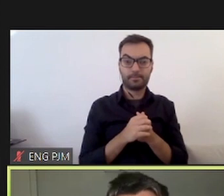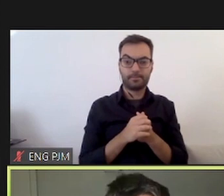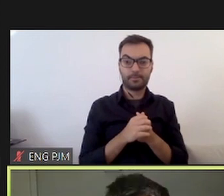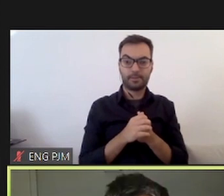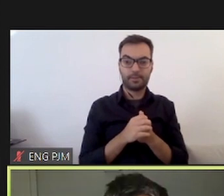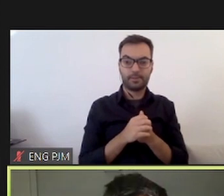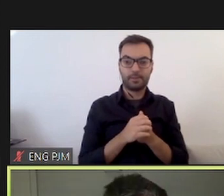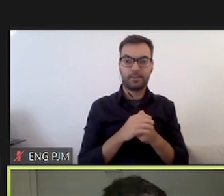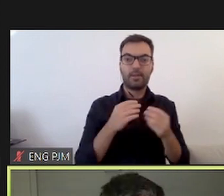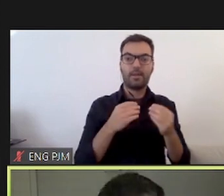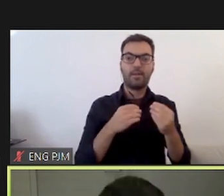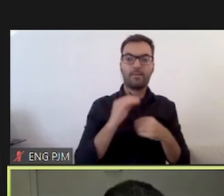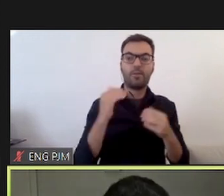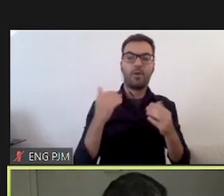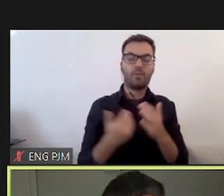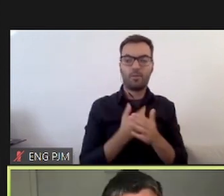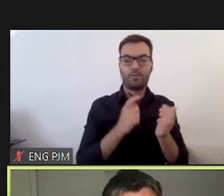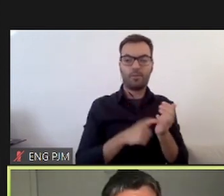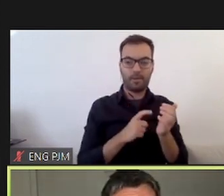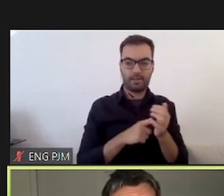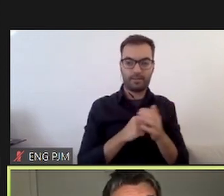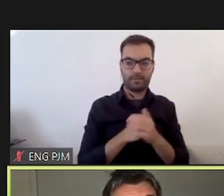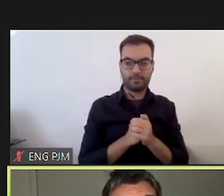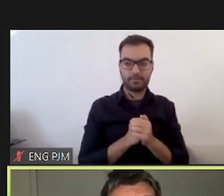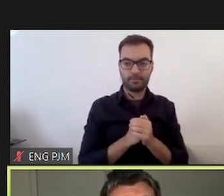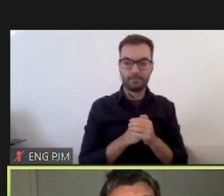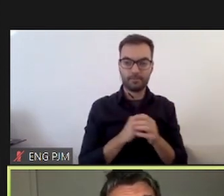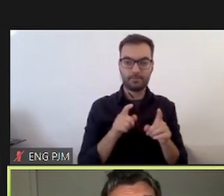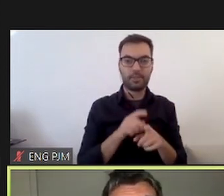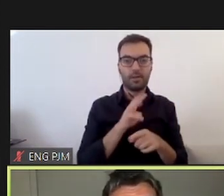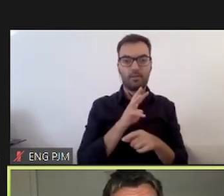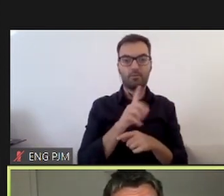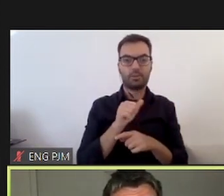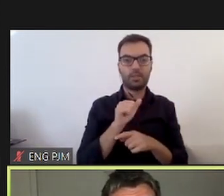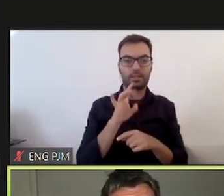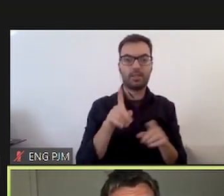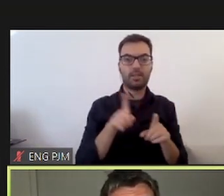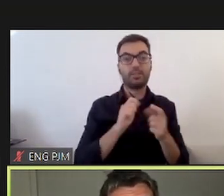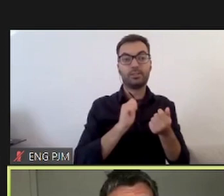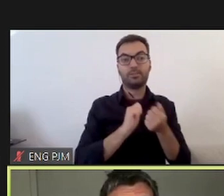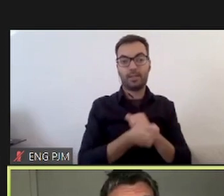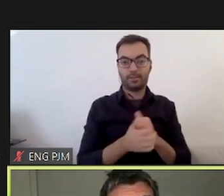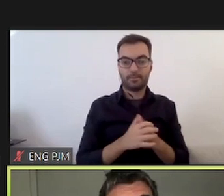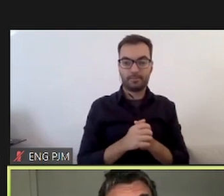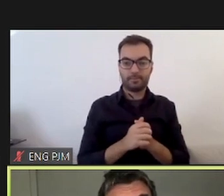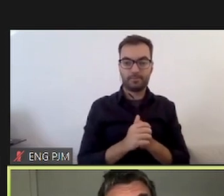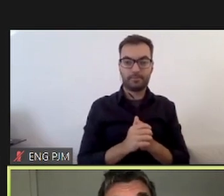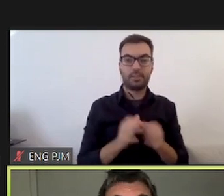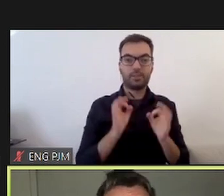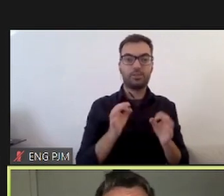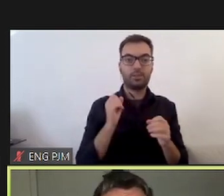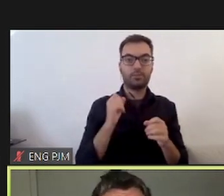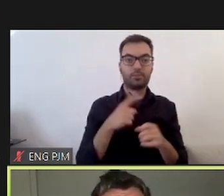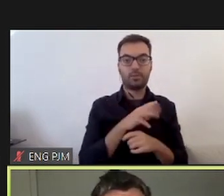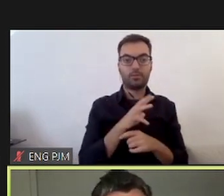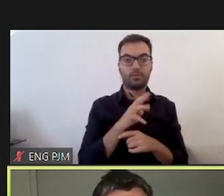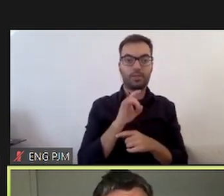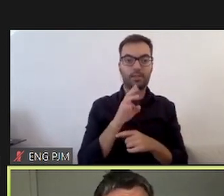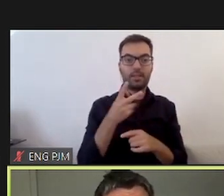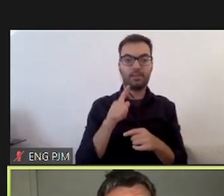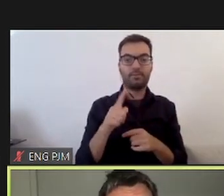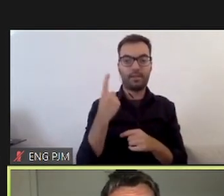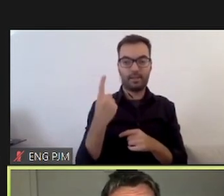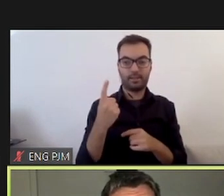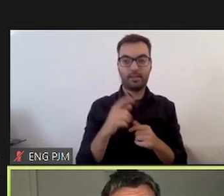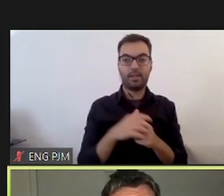new requirements that is growing. Also, the WCEG is changing. Today we're having a WCEG 2.1,